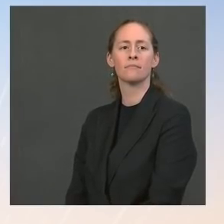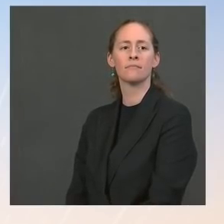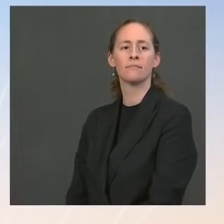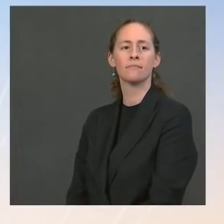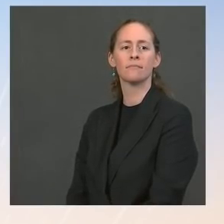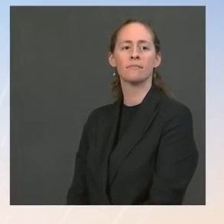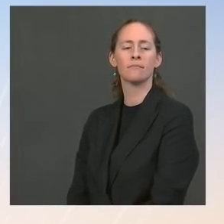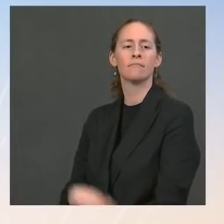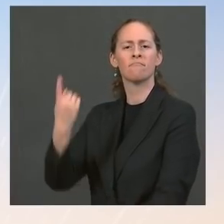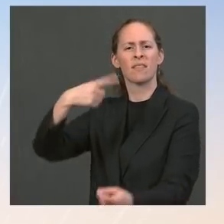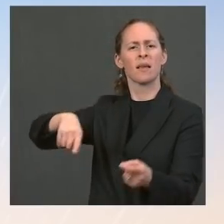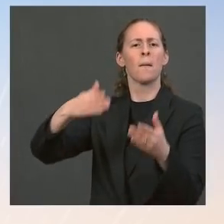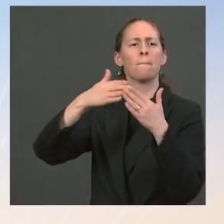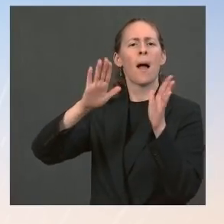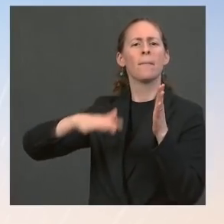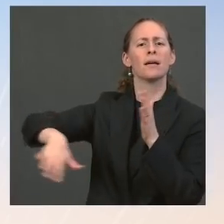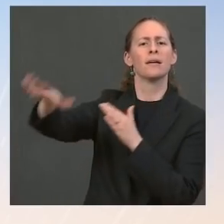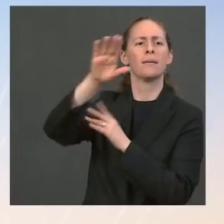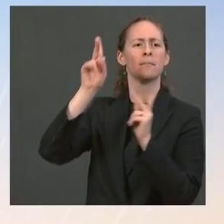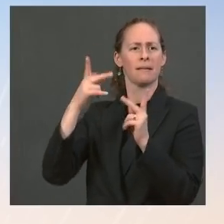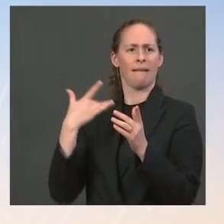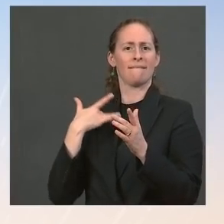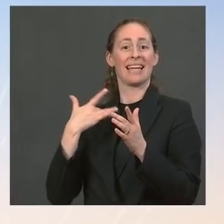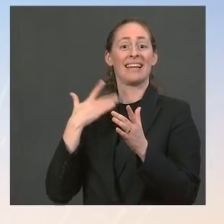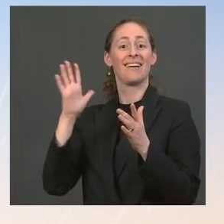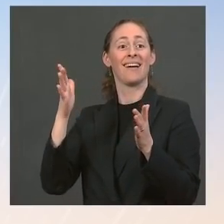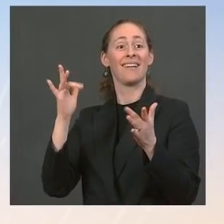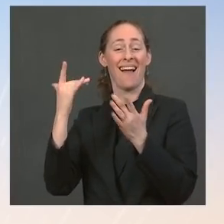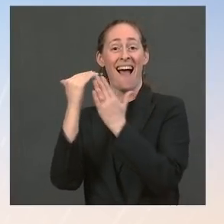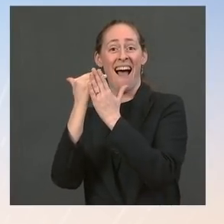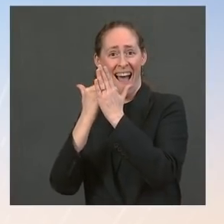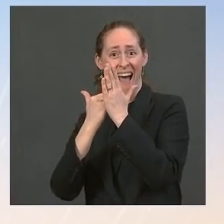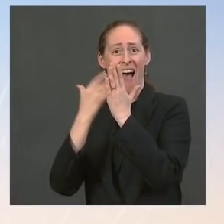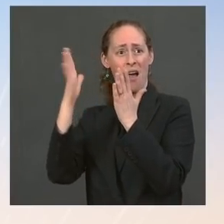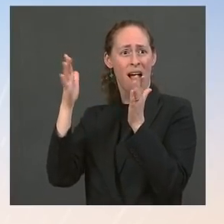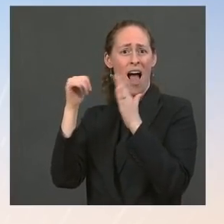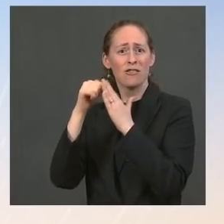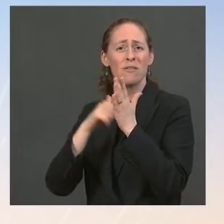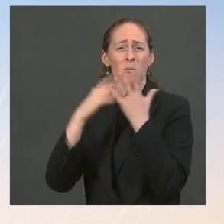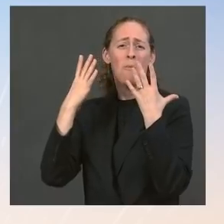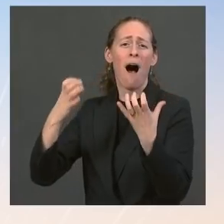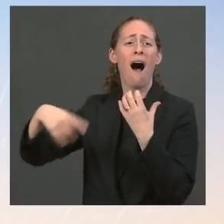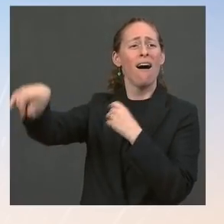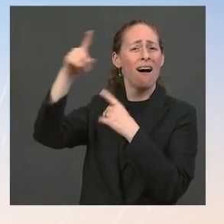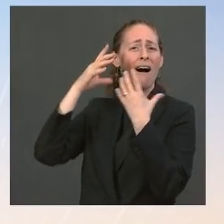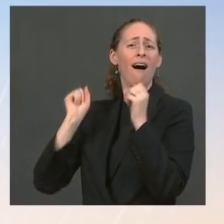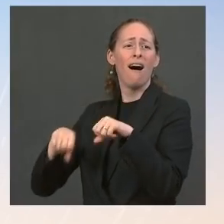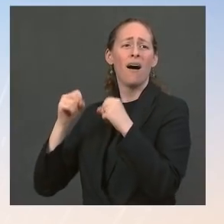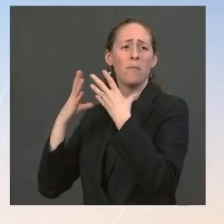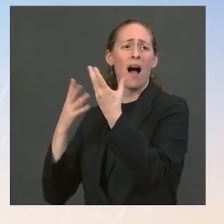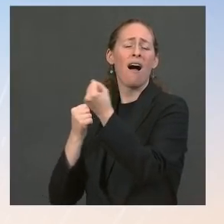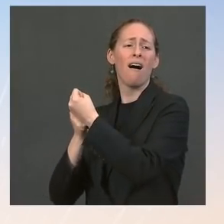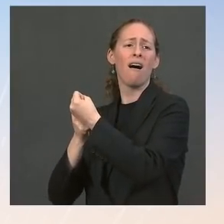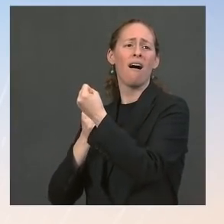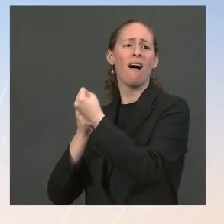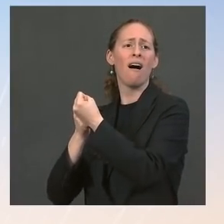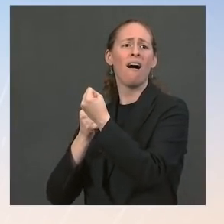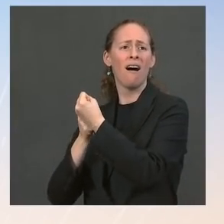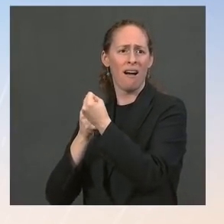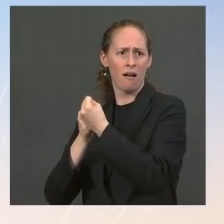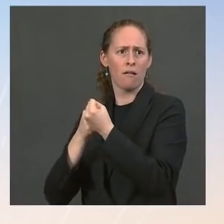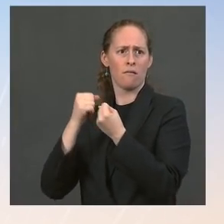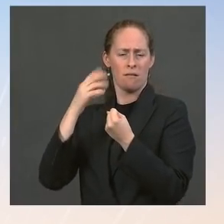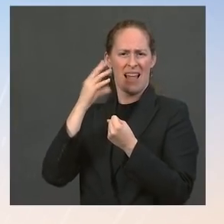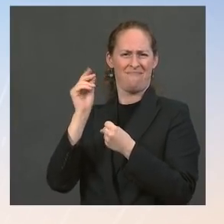are very supported by the American people. The American people are also very consistently pessimistic about action in Washington. So, but